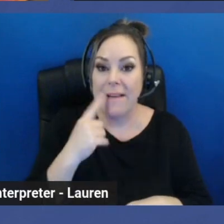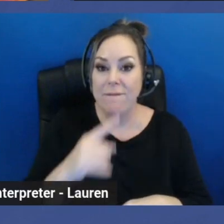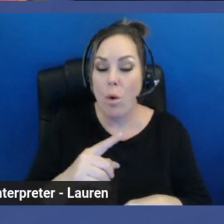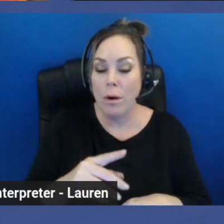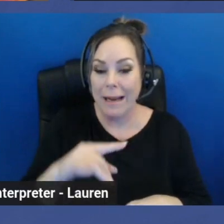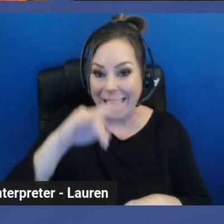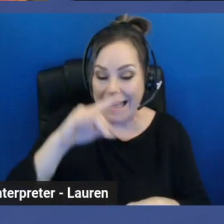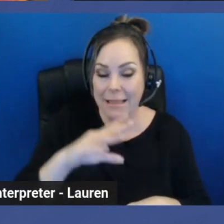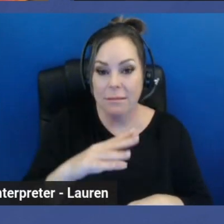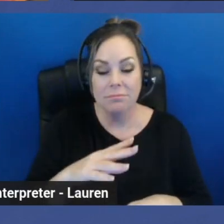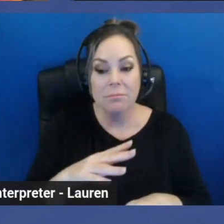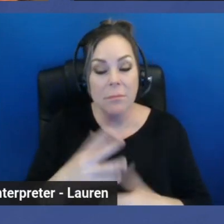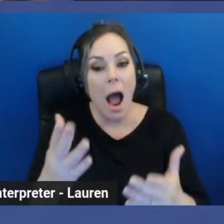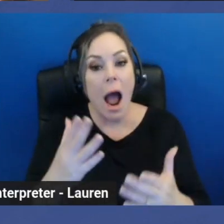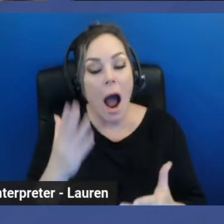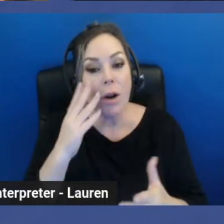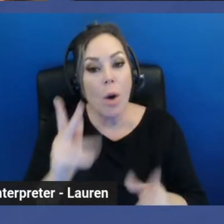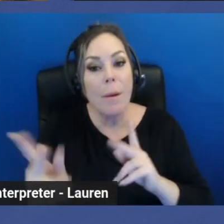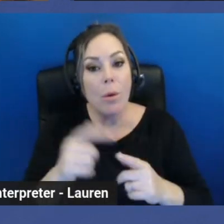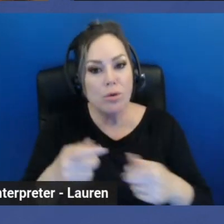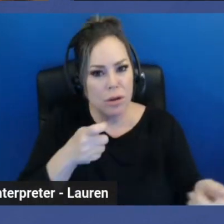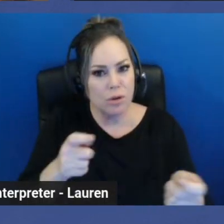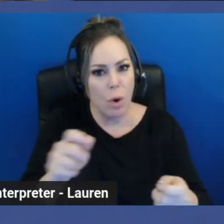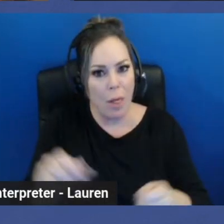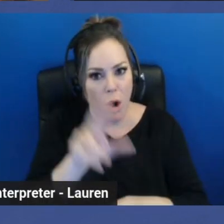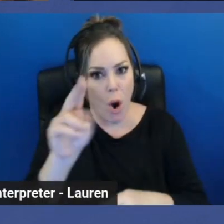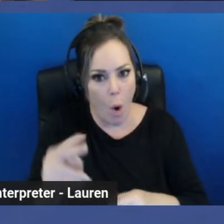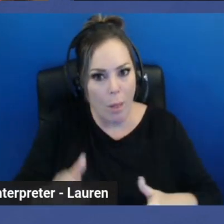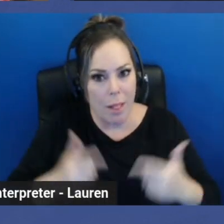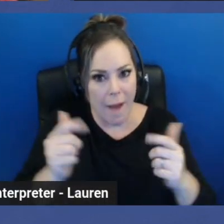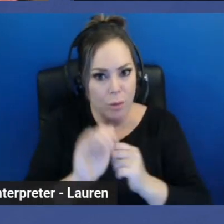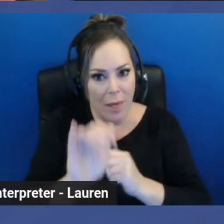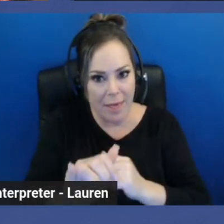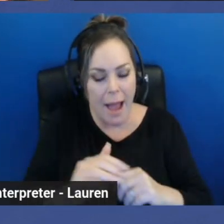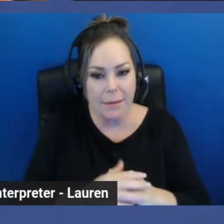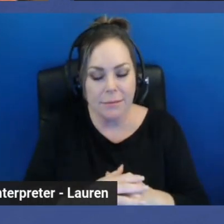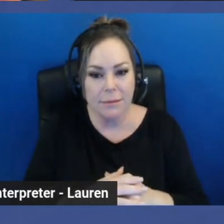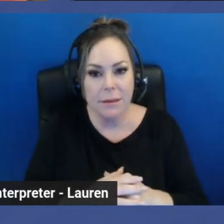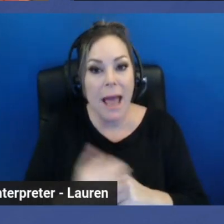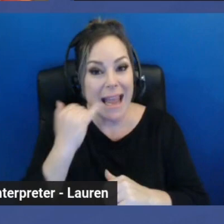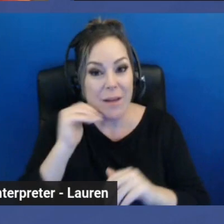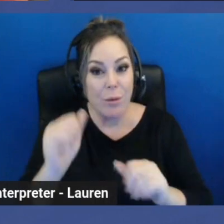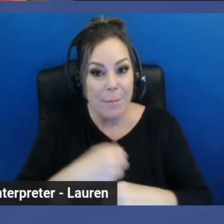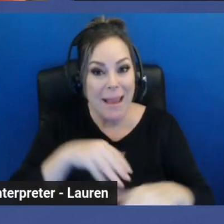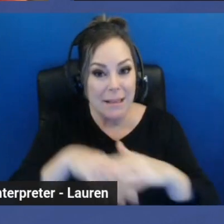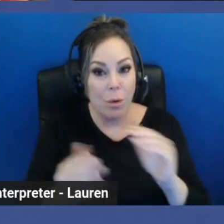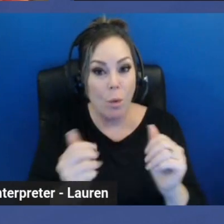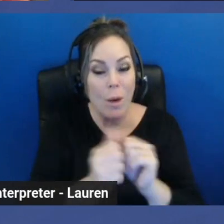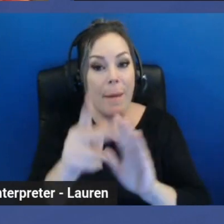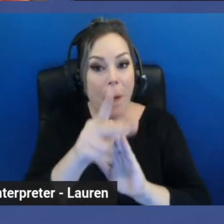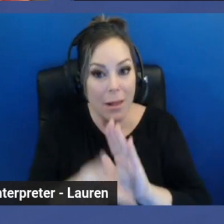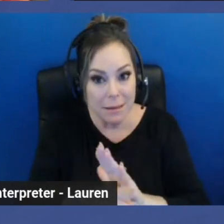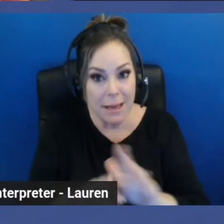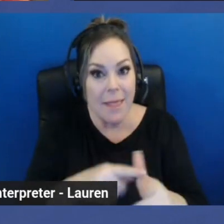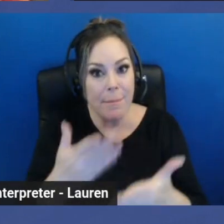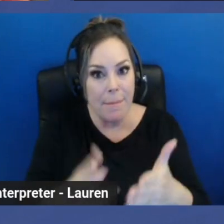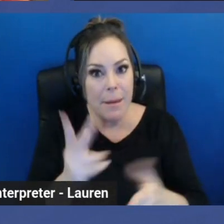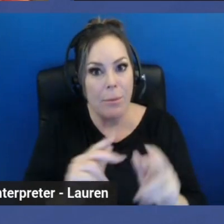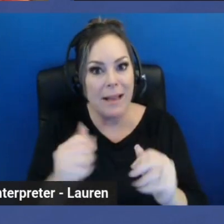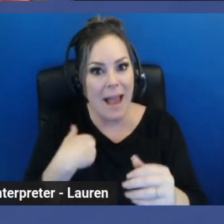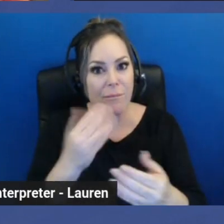more that people want agency over. And if we made that really accessible through policy, perhaps they'd be able to have that agency.